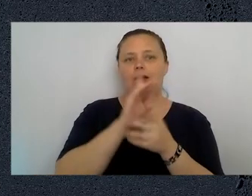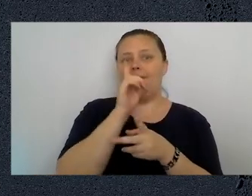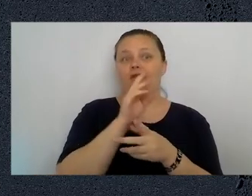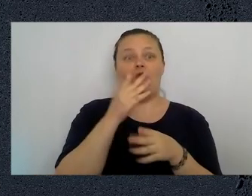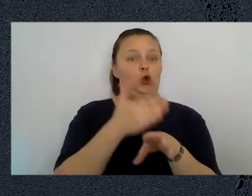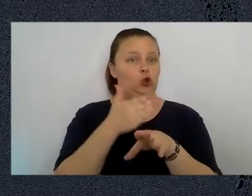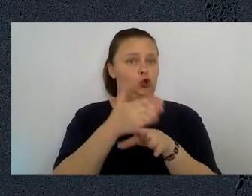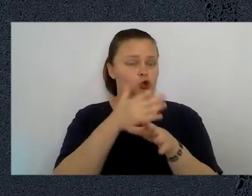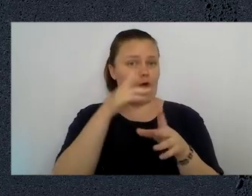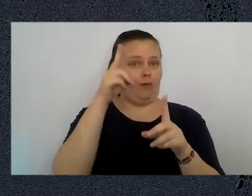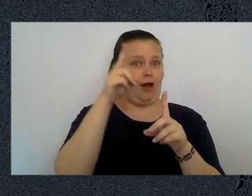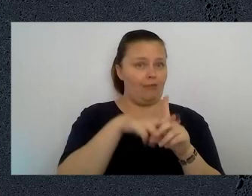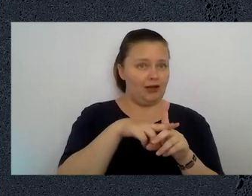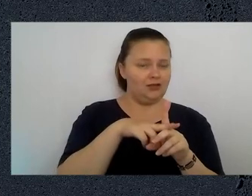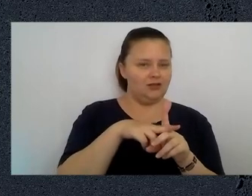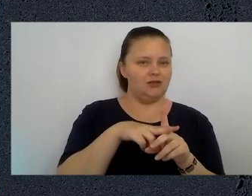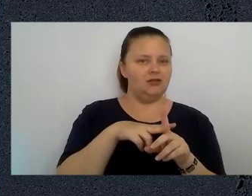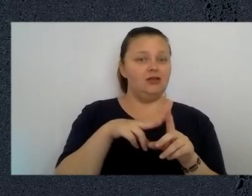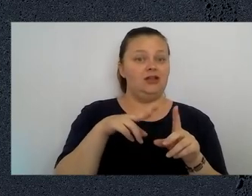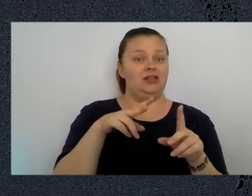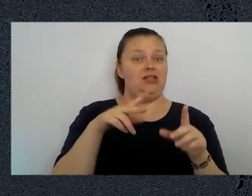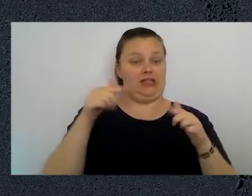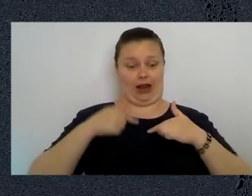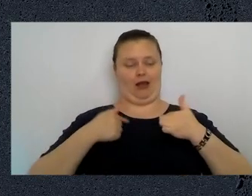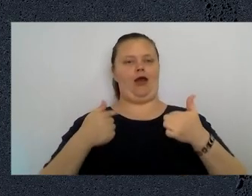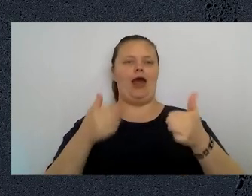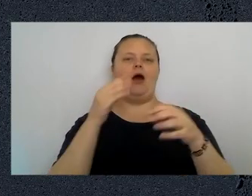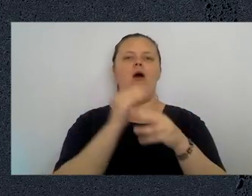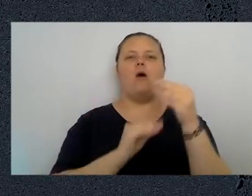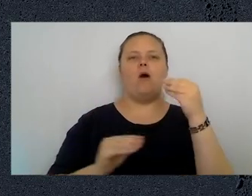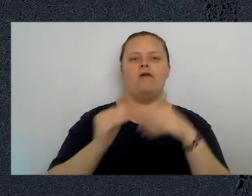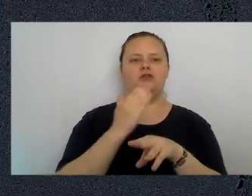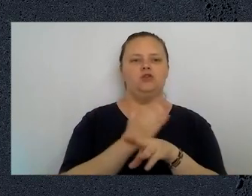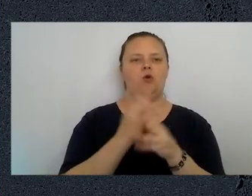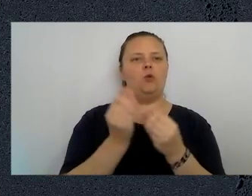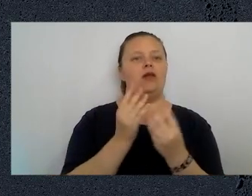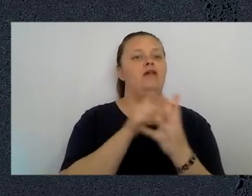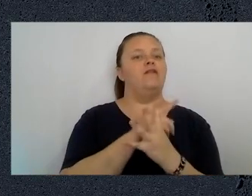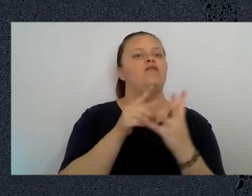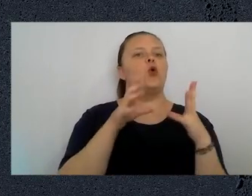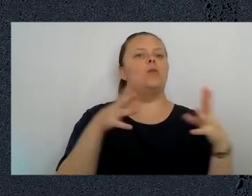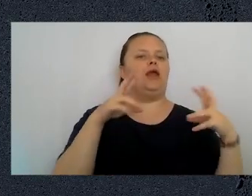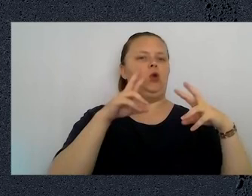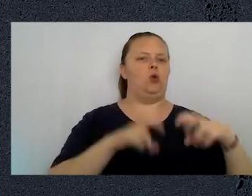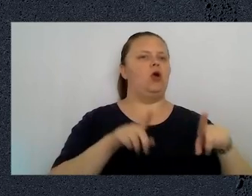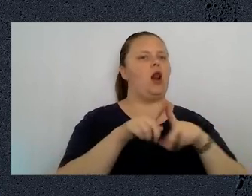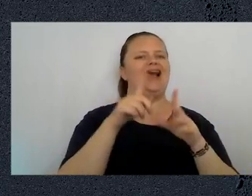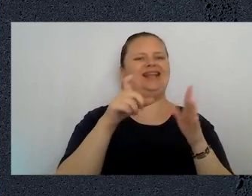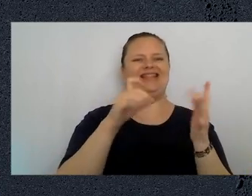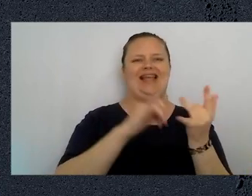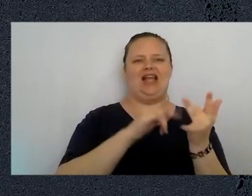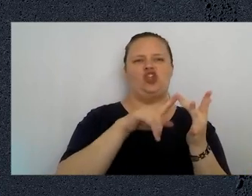applications. We're actually at our office, we're working with 4 big research organizations like CSIRO